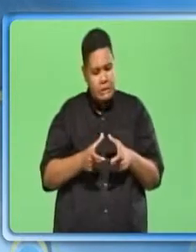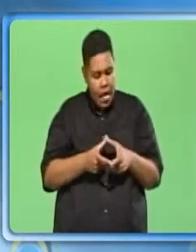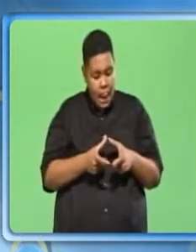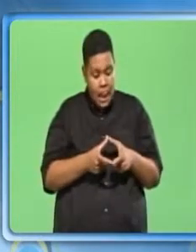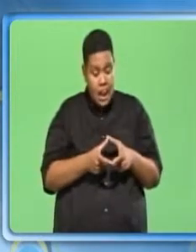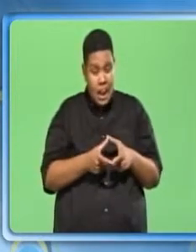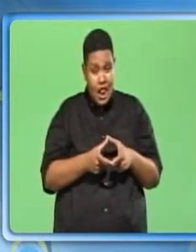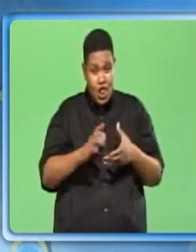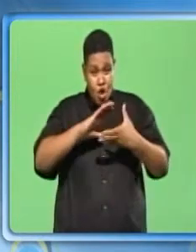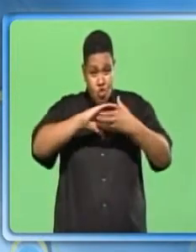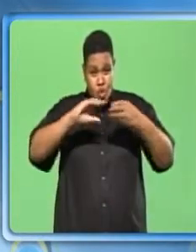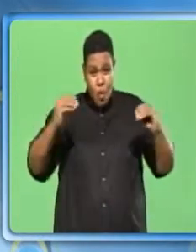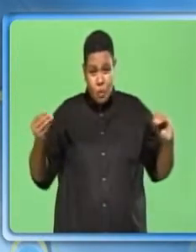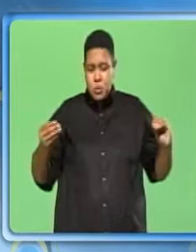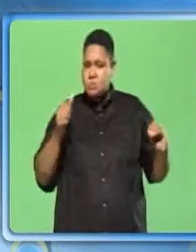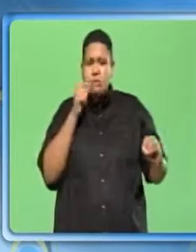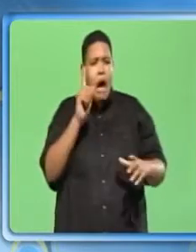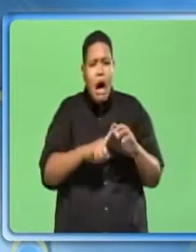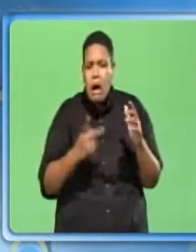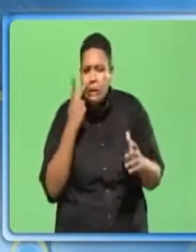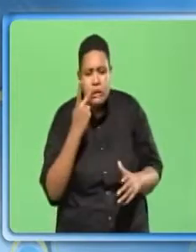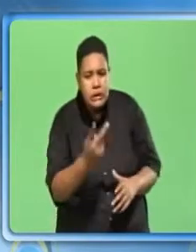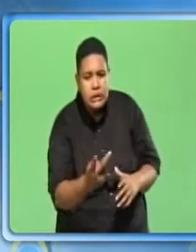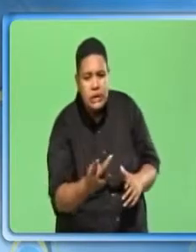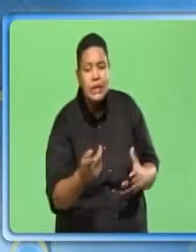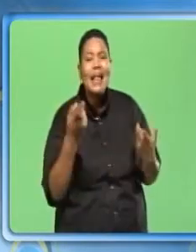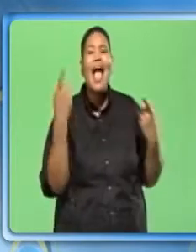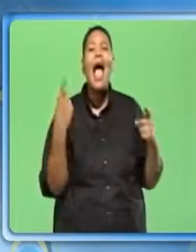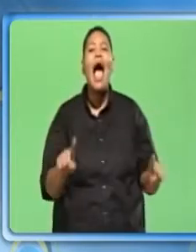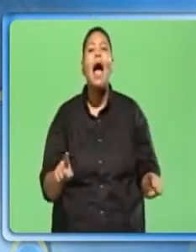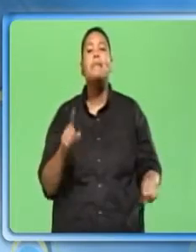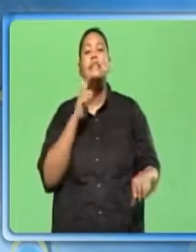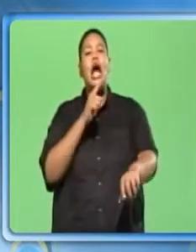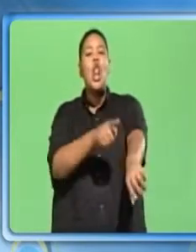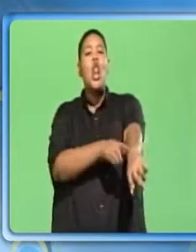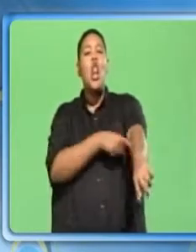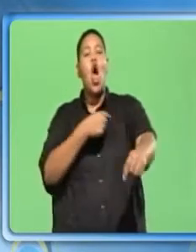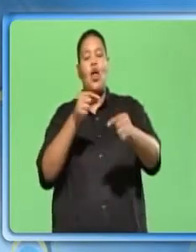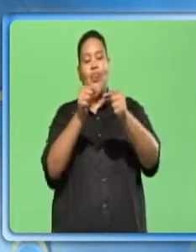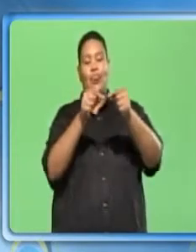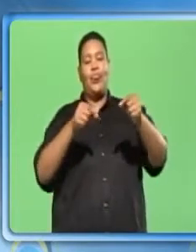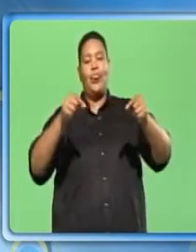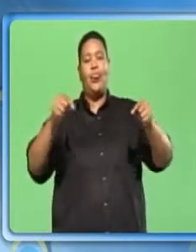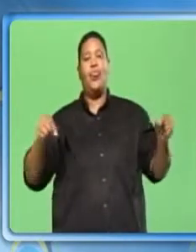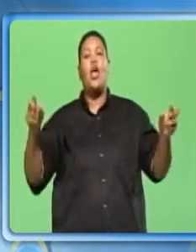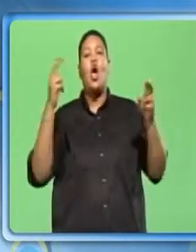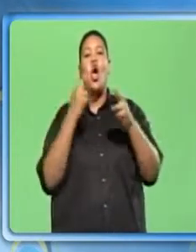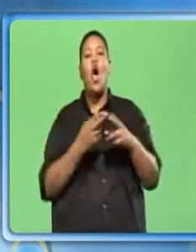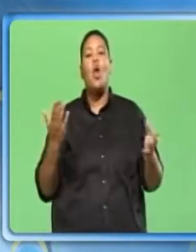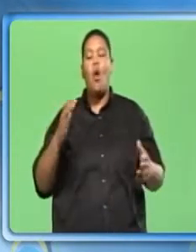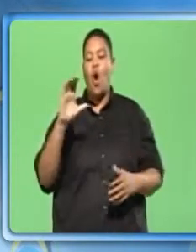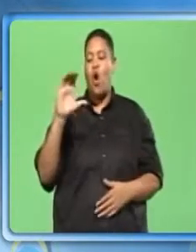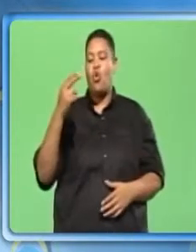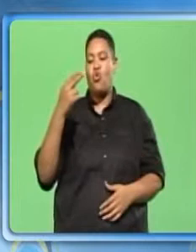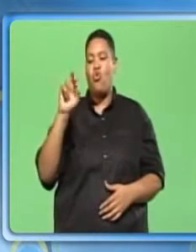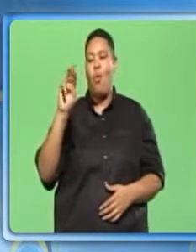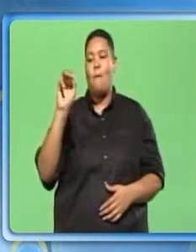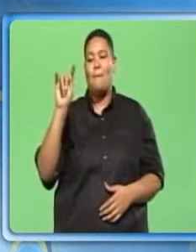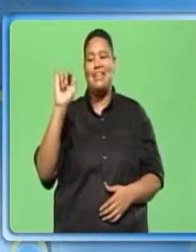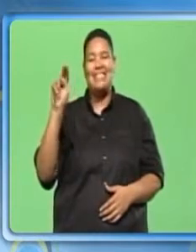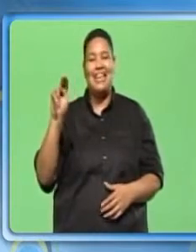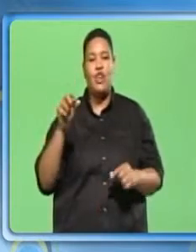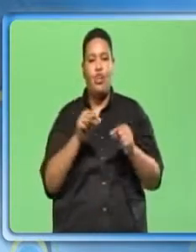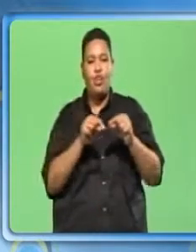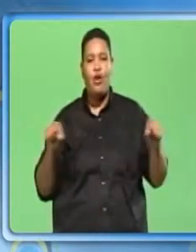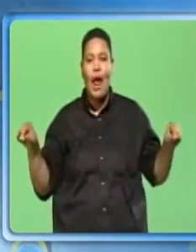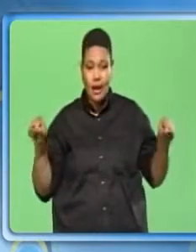The chromosomes are not visible. They exist as long, thin strands called chromatin threads.